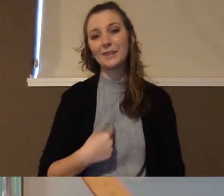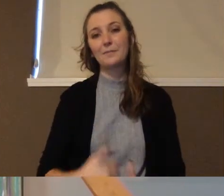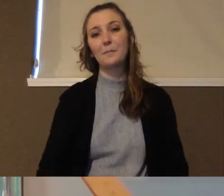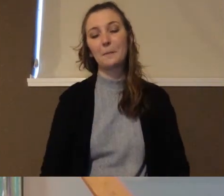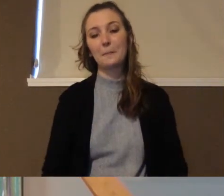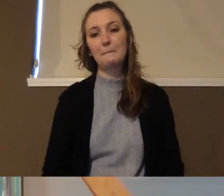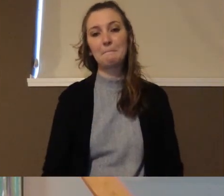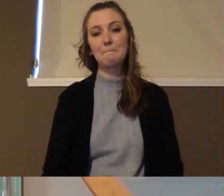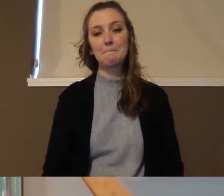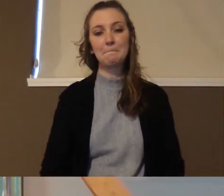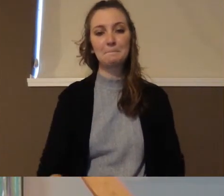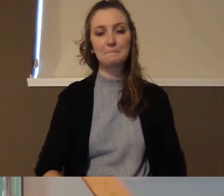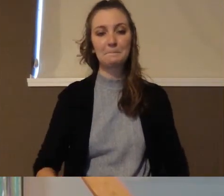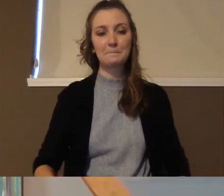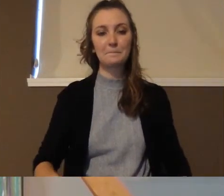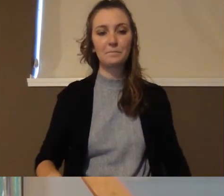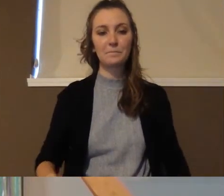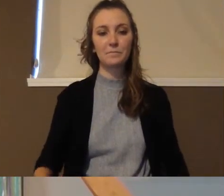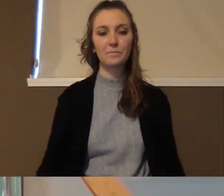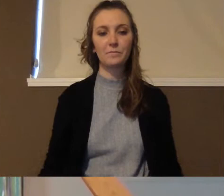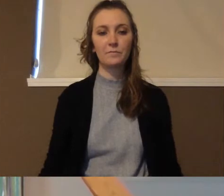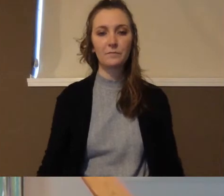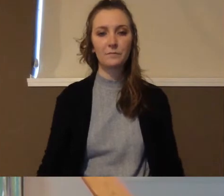to remember me."